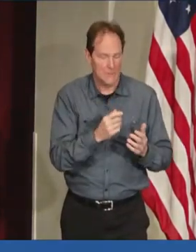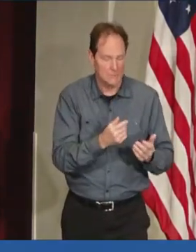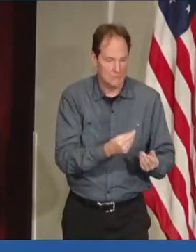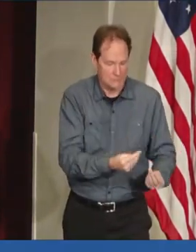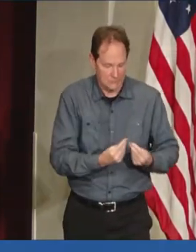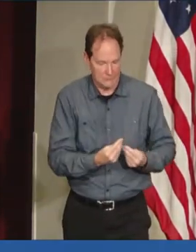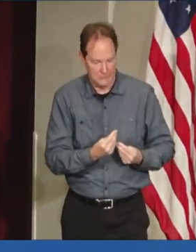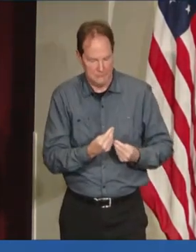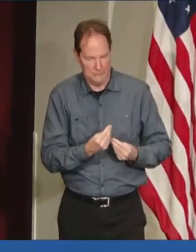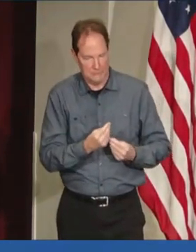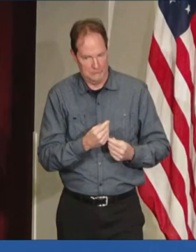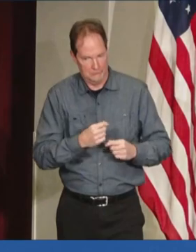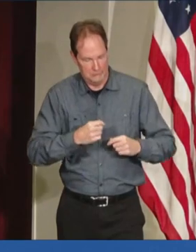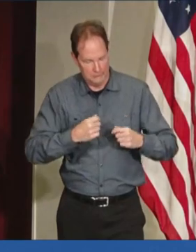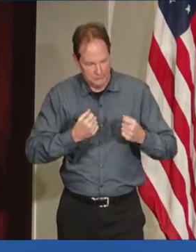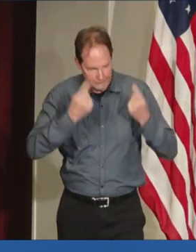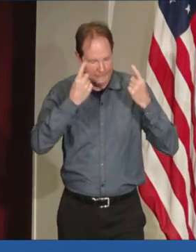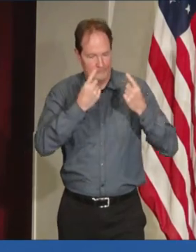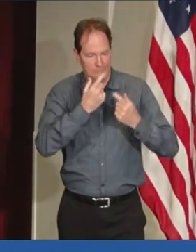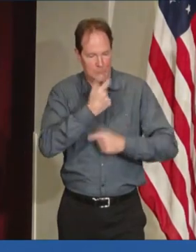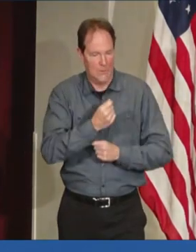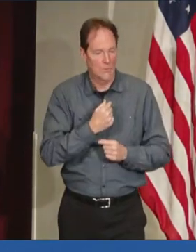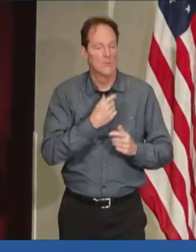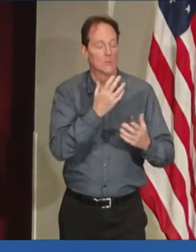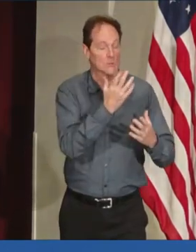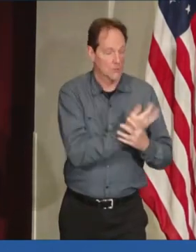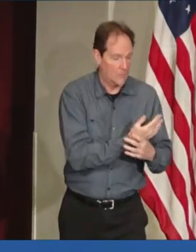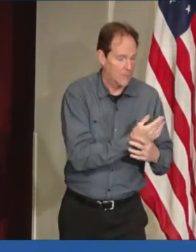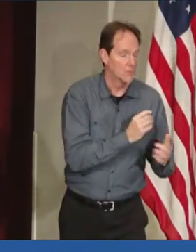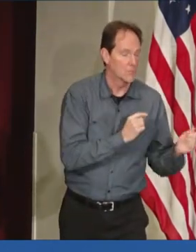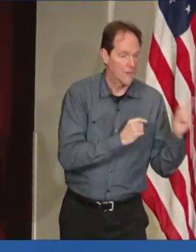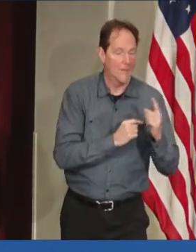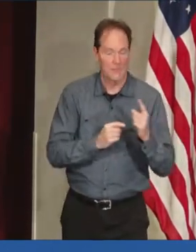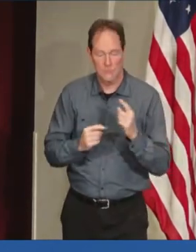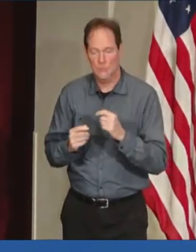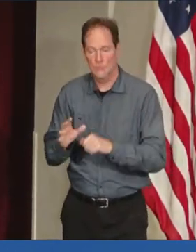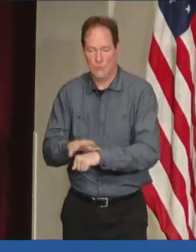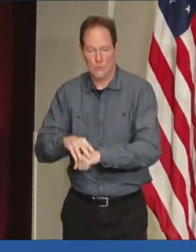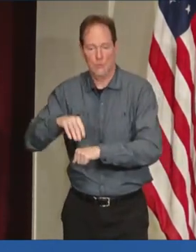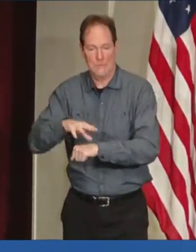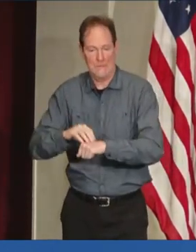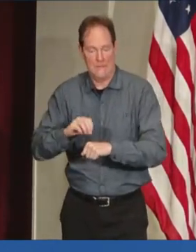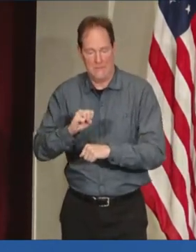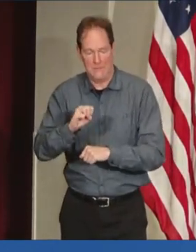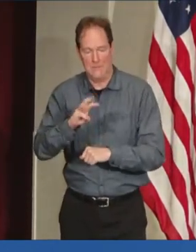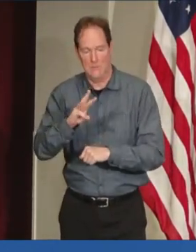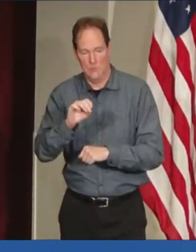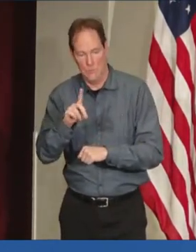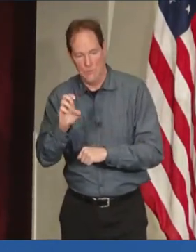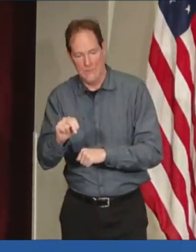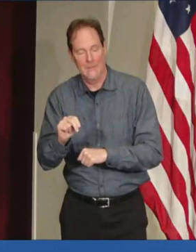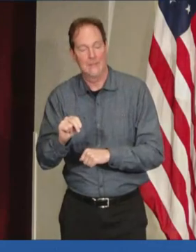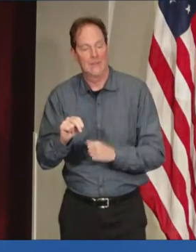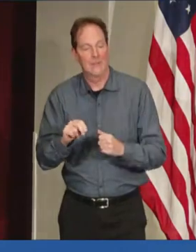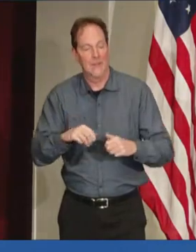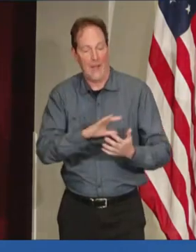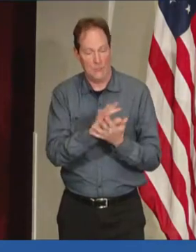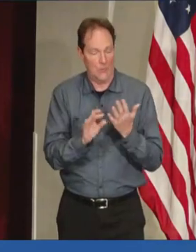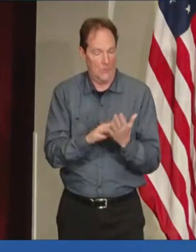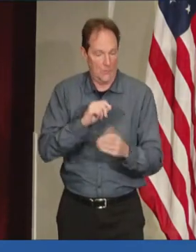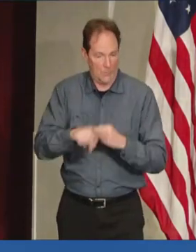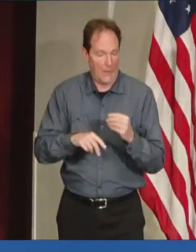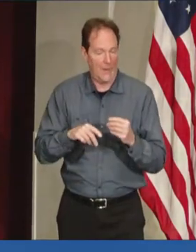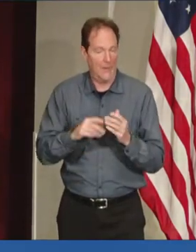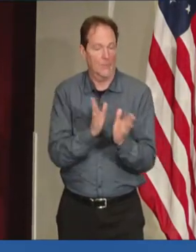we went from Germany, to Sweden, and you had an option to learn about public policy or to go